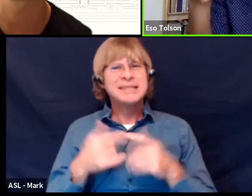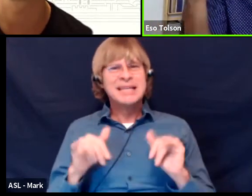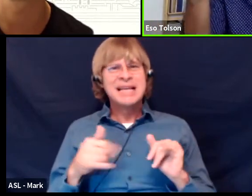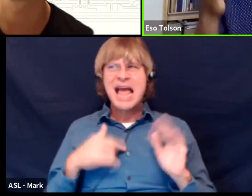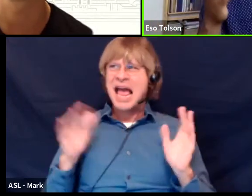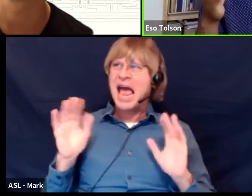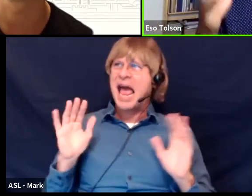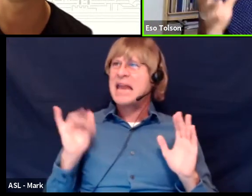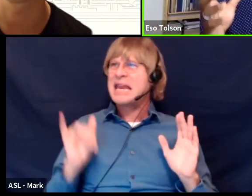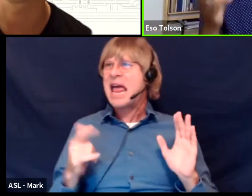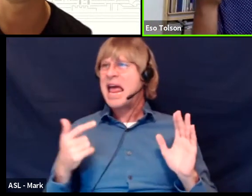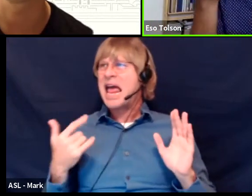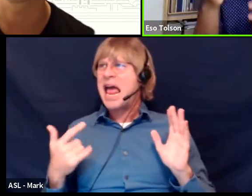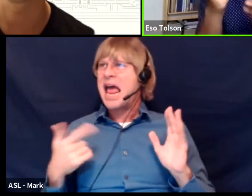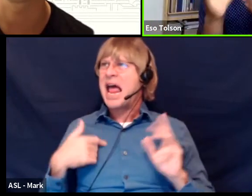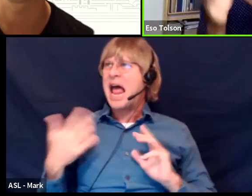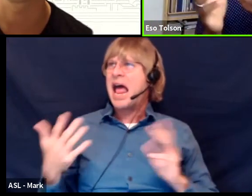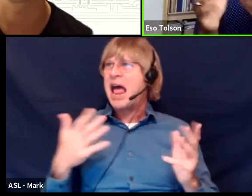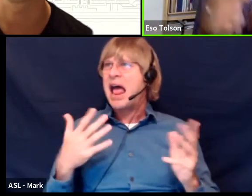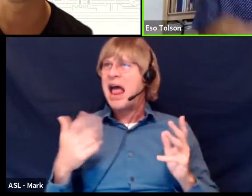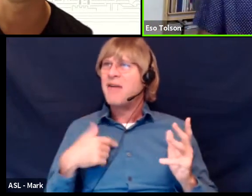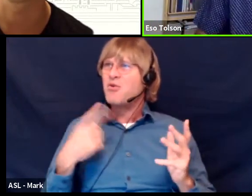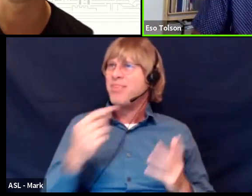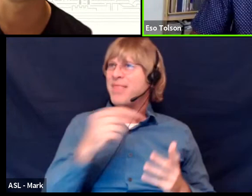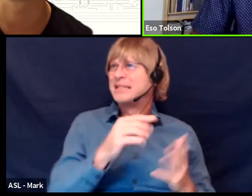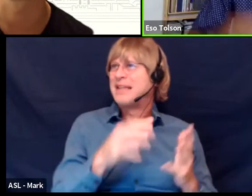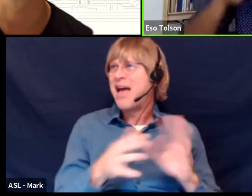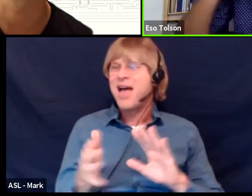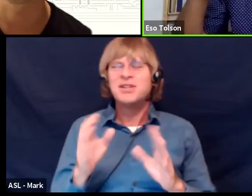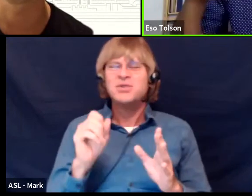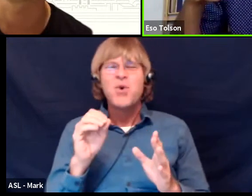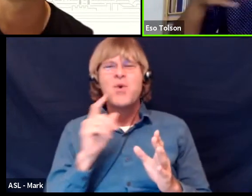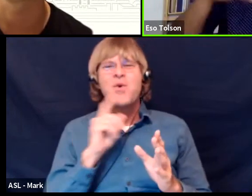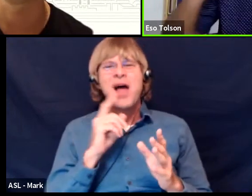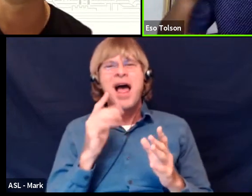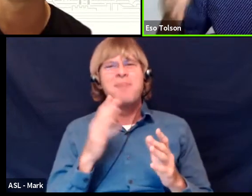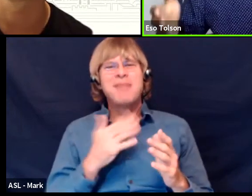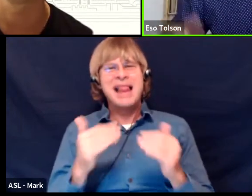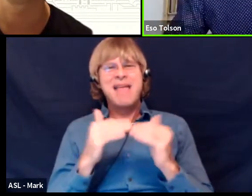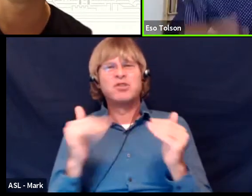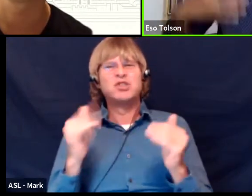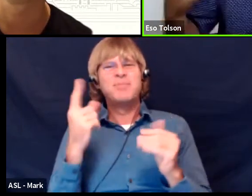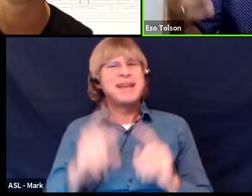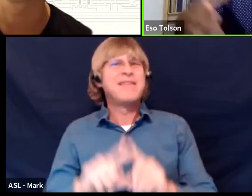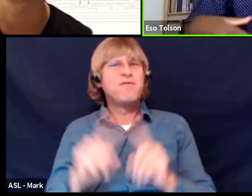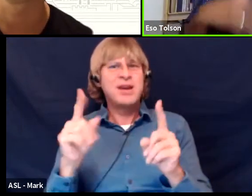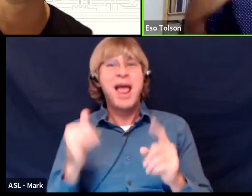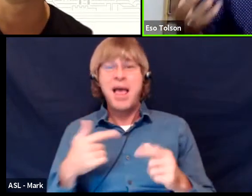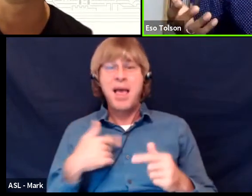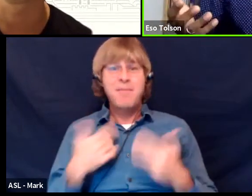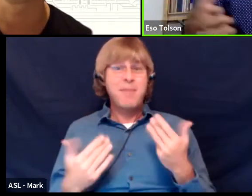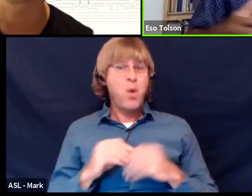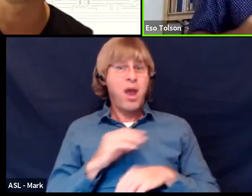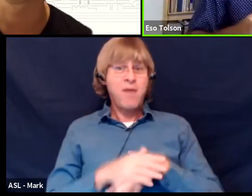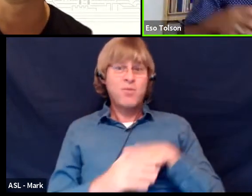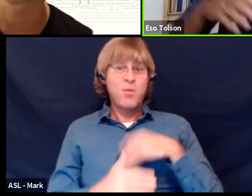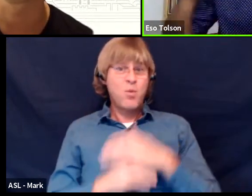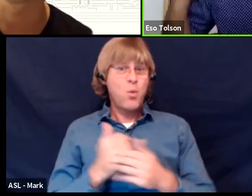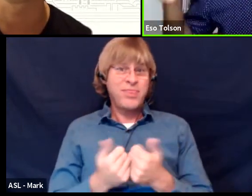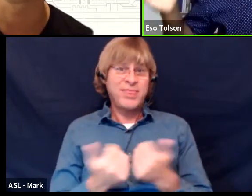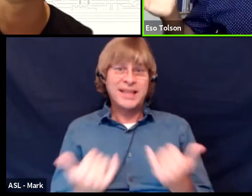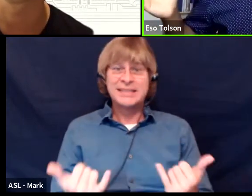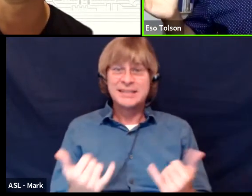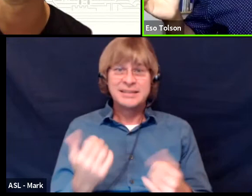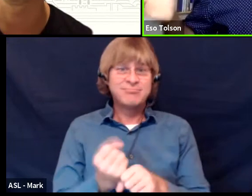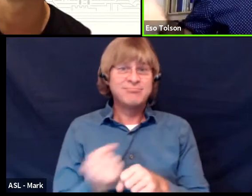no, now there's a light and now I'm doing this thing. And so at this level, it's just something different. Now, I may be more comfortable with this,